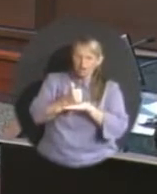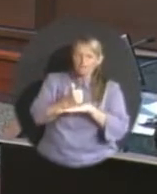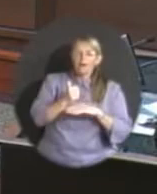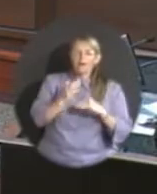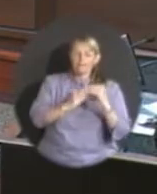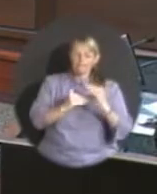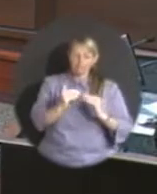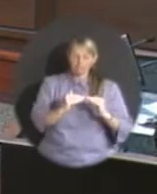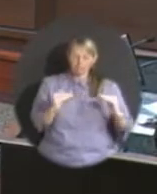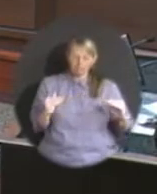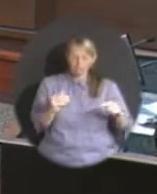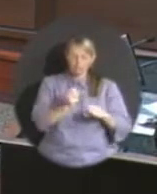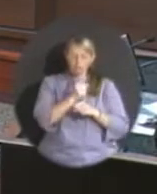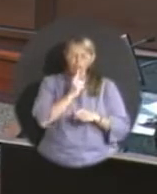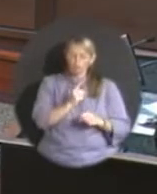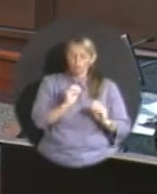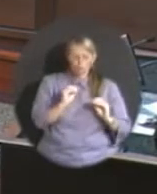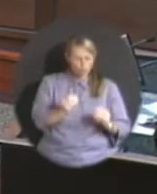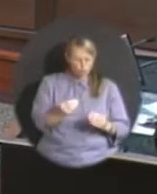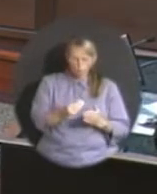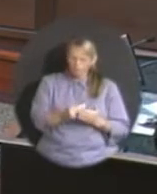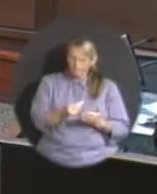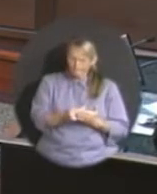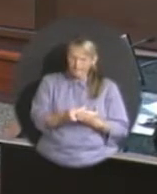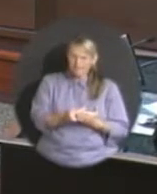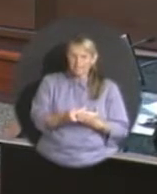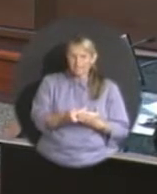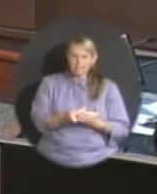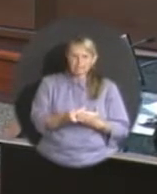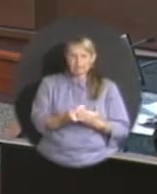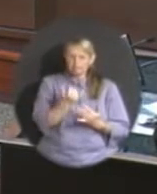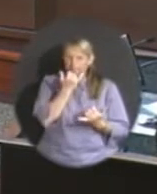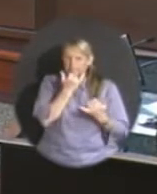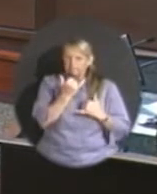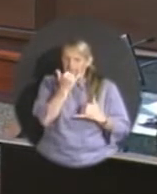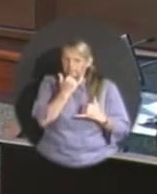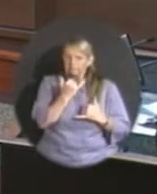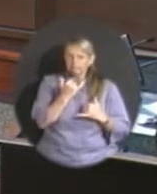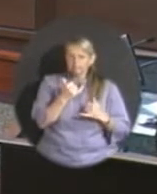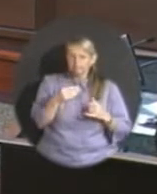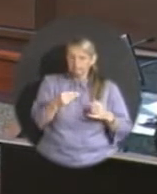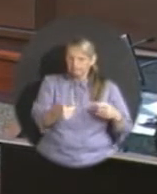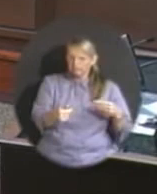sure that no monies are inappropriately